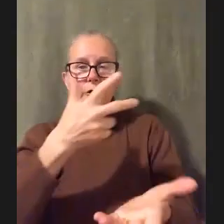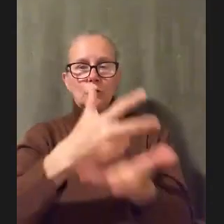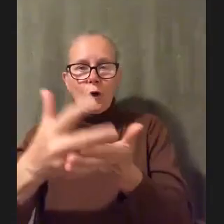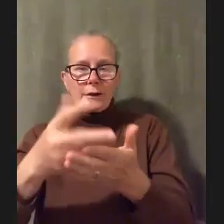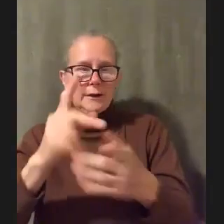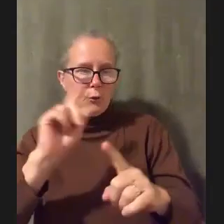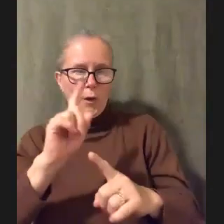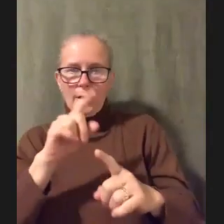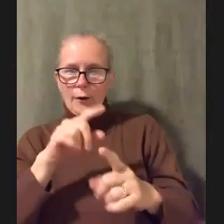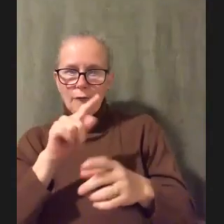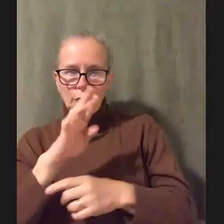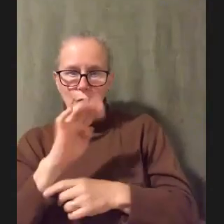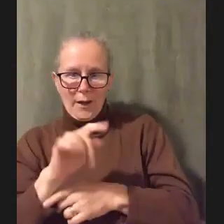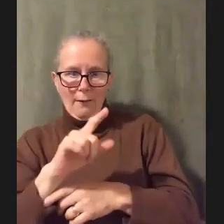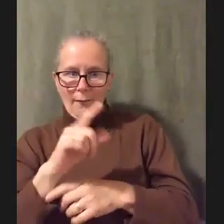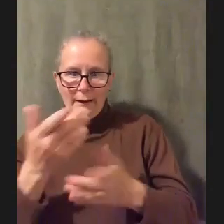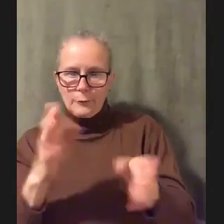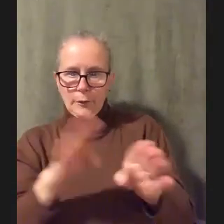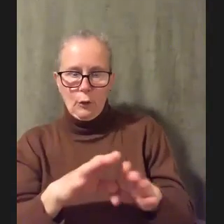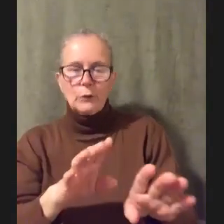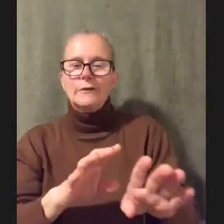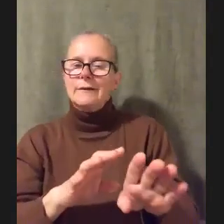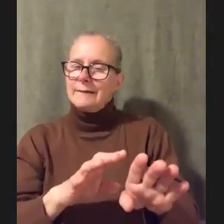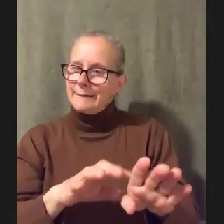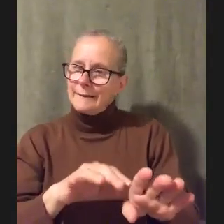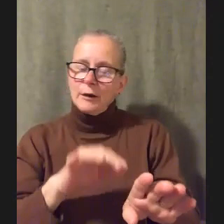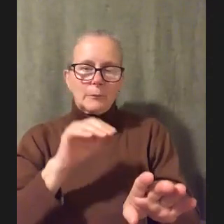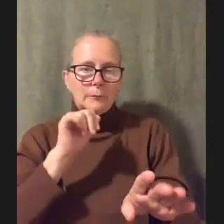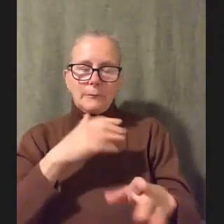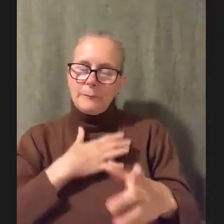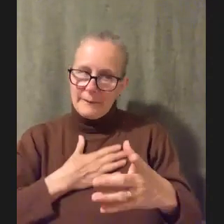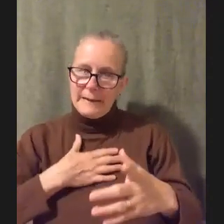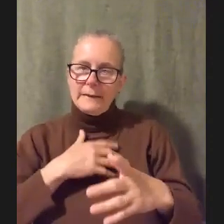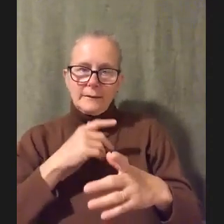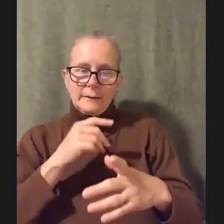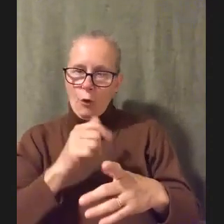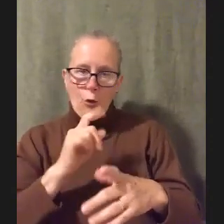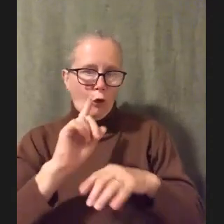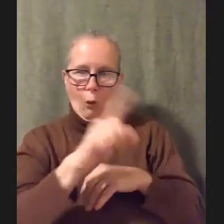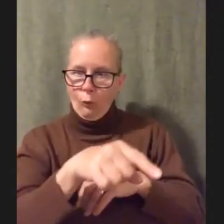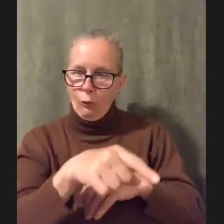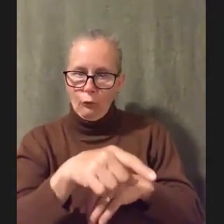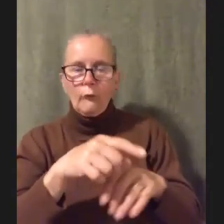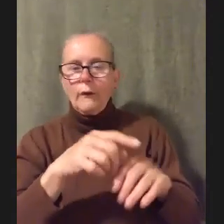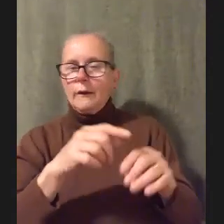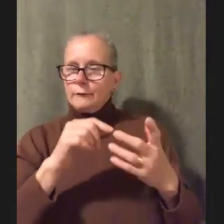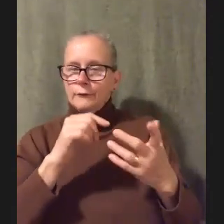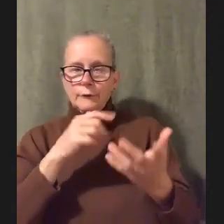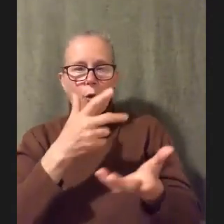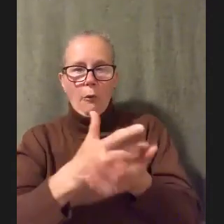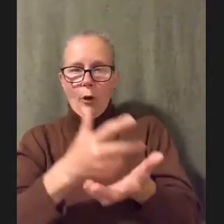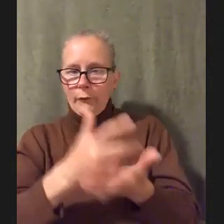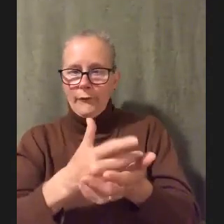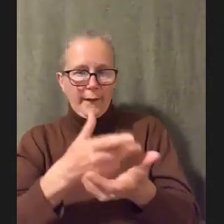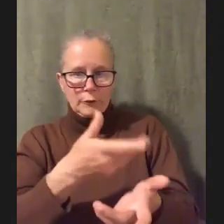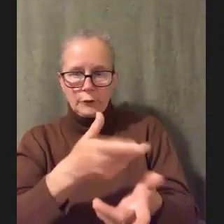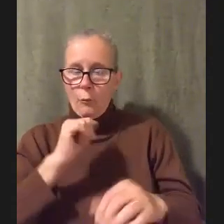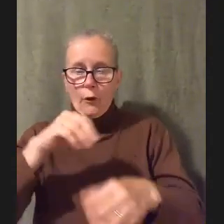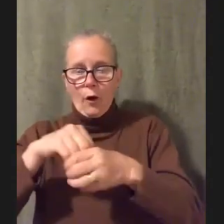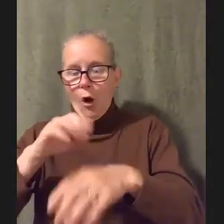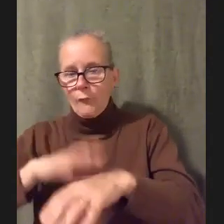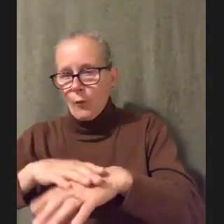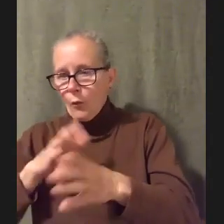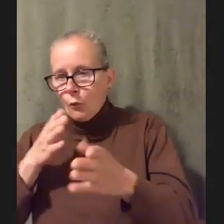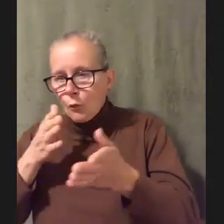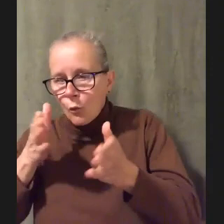parks are closed, you may be creating a greater safety risk for yourself and others. And so please do not park illegally on roads or near gates